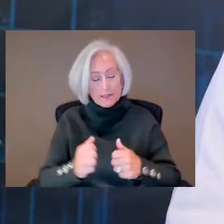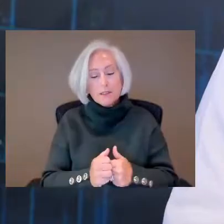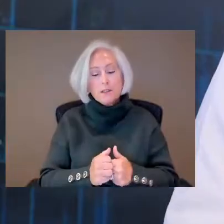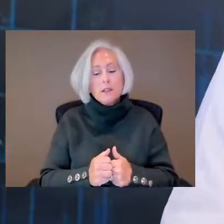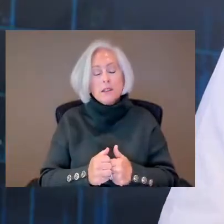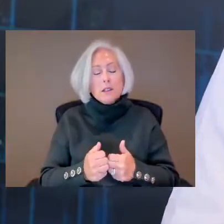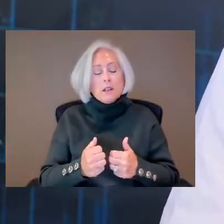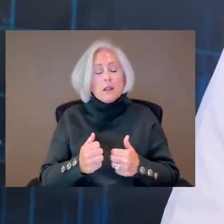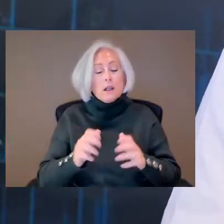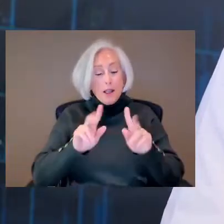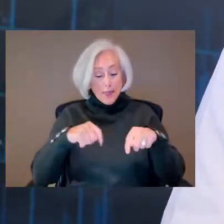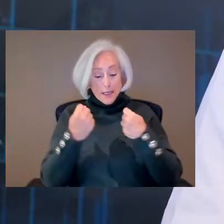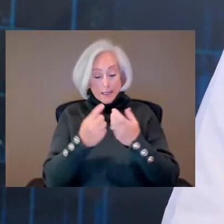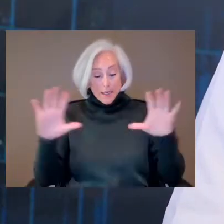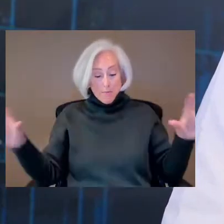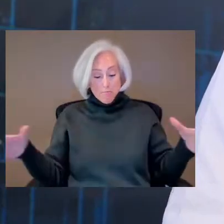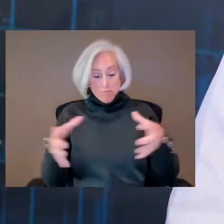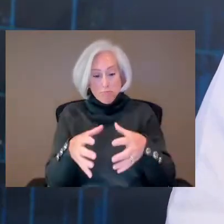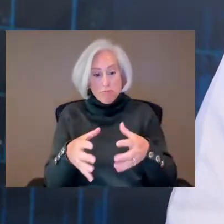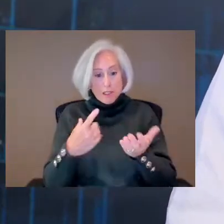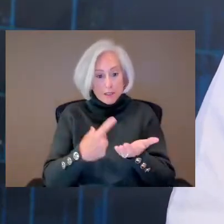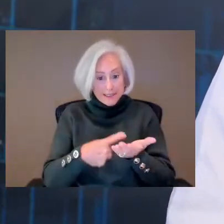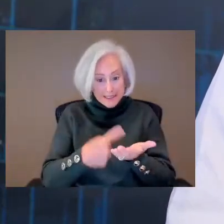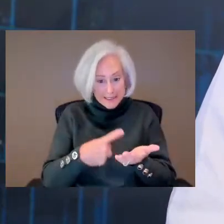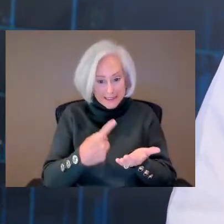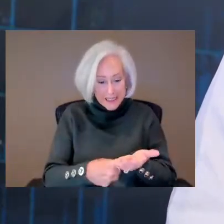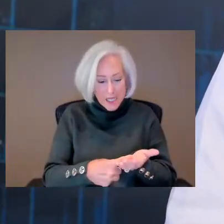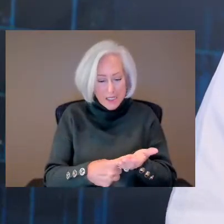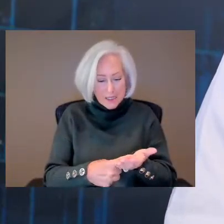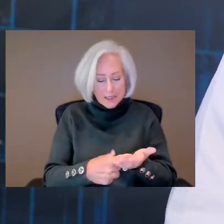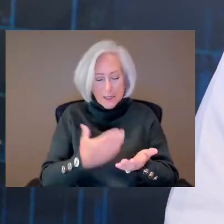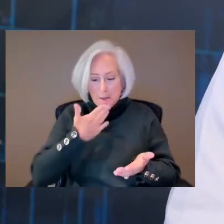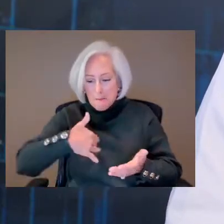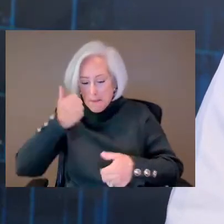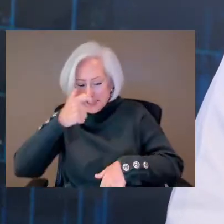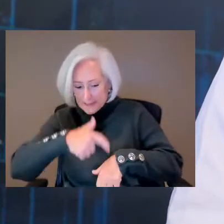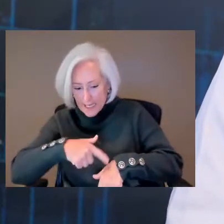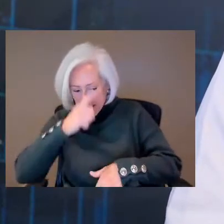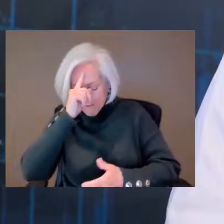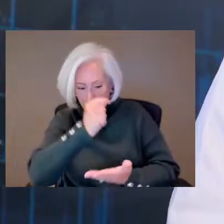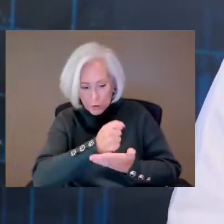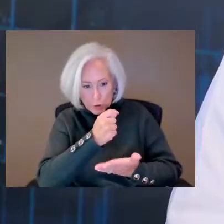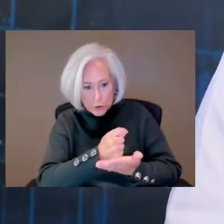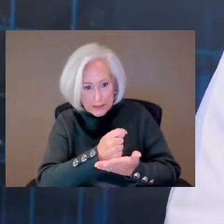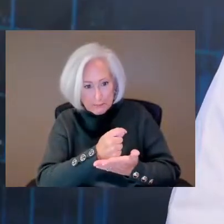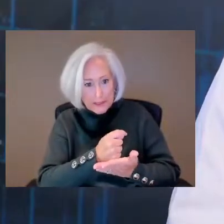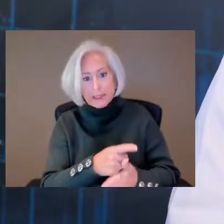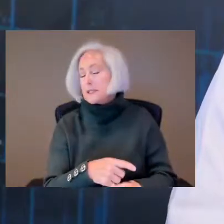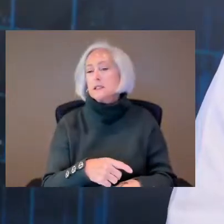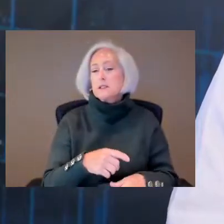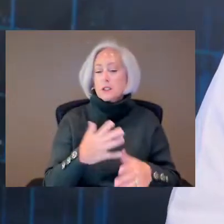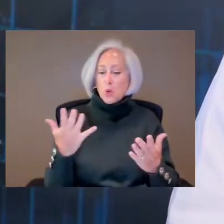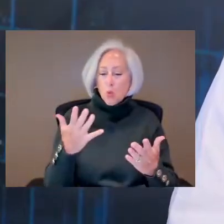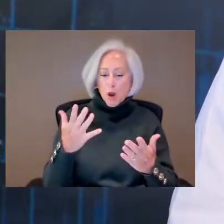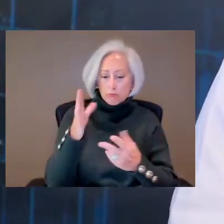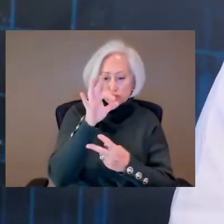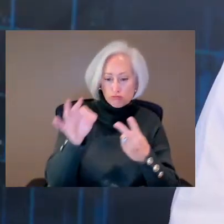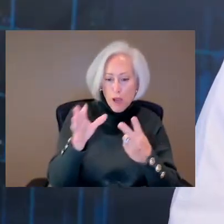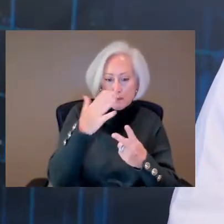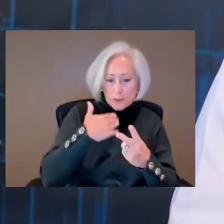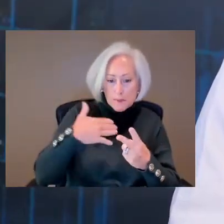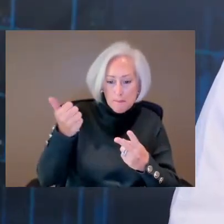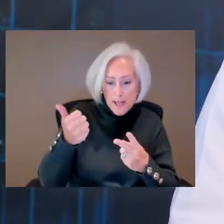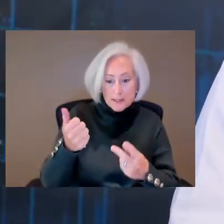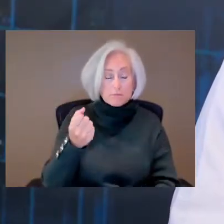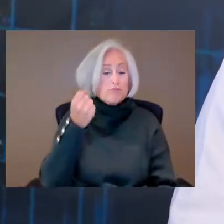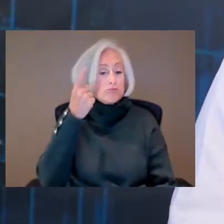decide the timing and the options that are available. So chemotherapy is scary for many, many patients as they go through it, but